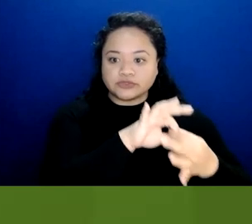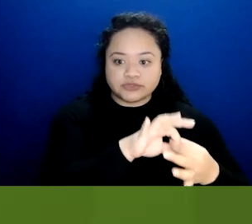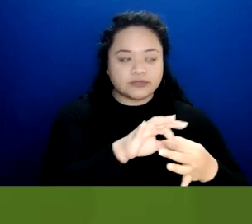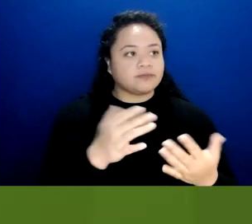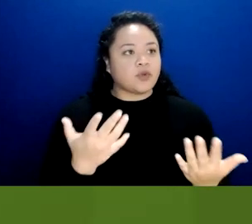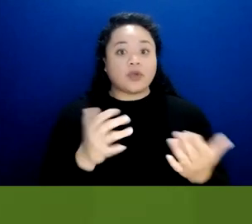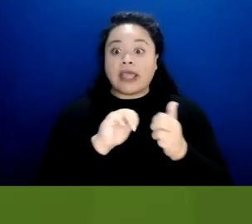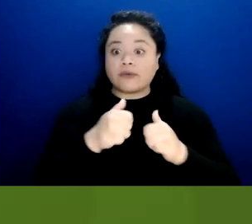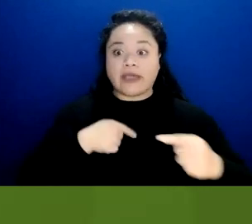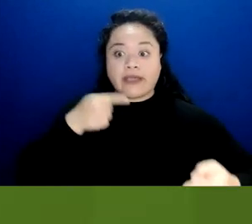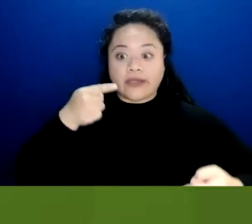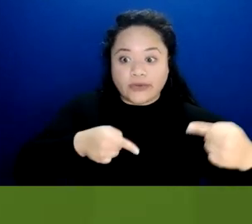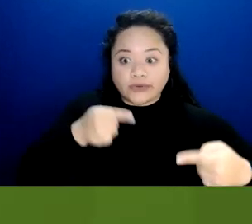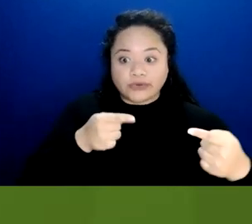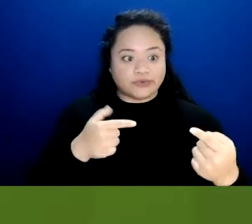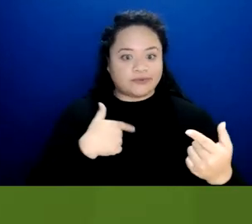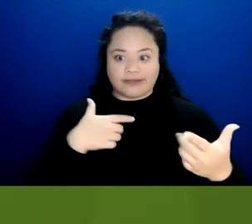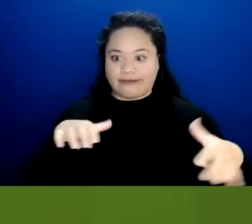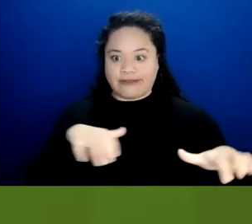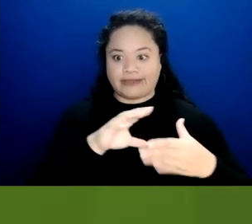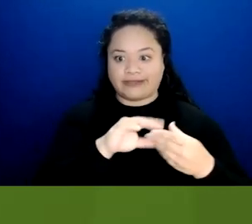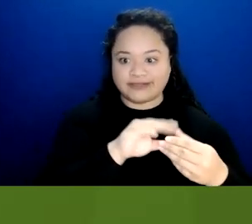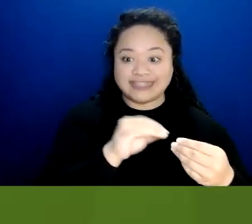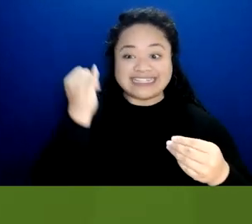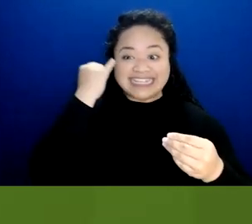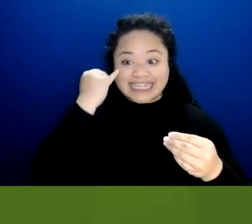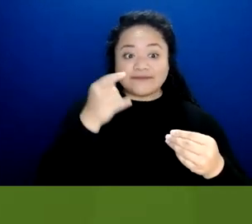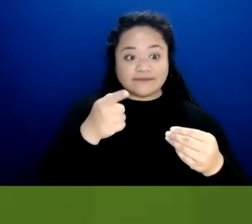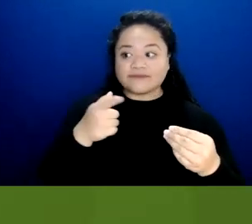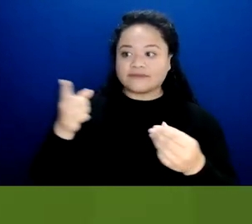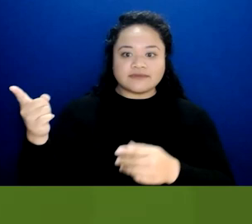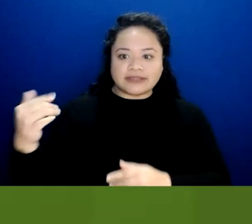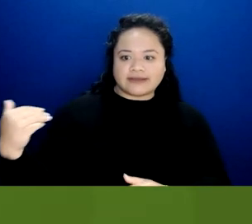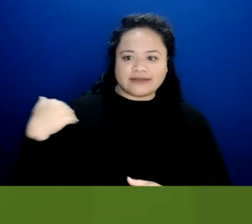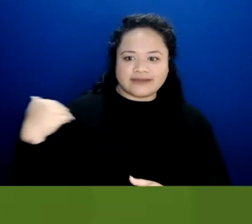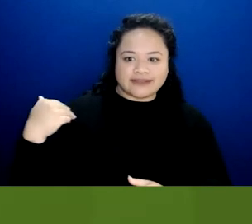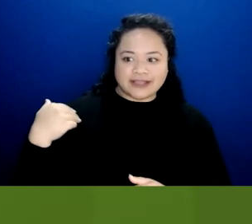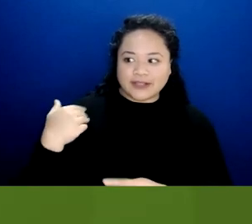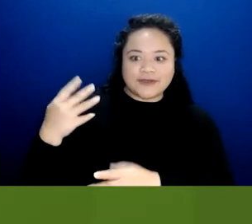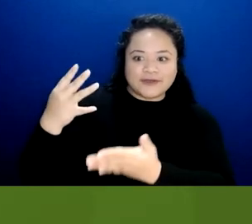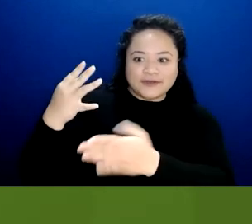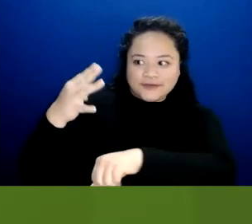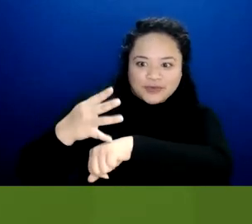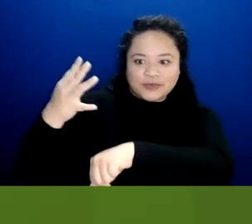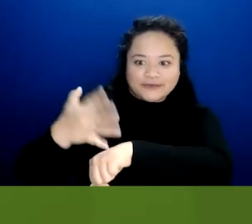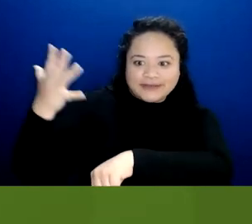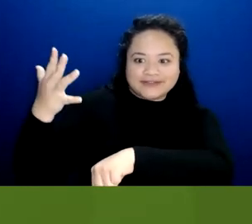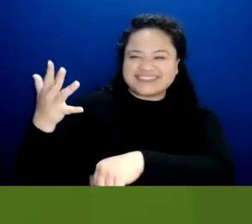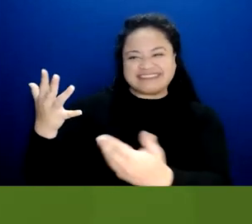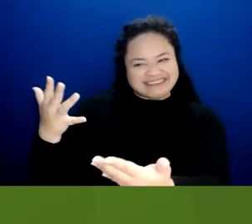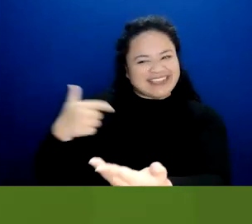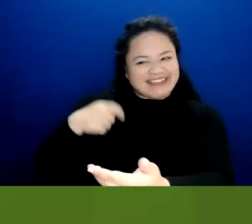arguments, if we're being asked to change and it's taking four or five reminders, we can do better than that. But that's a muscle. And that's not just, again,